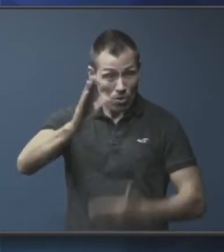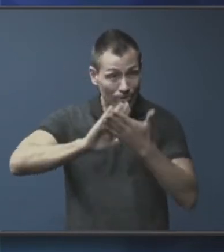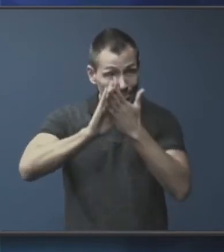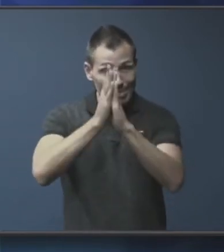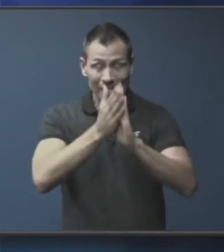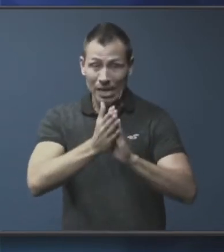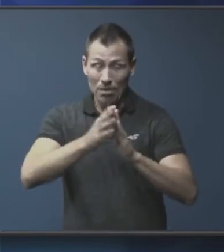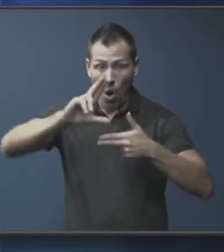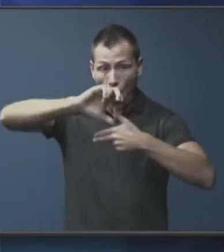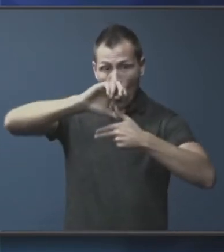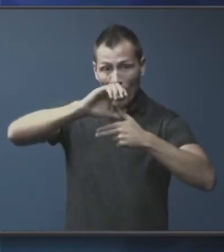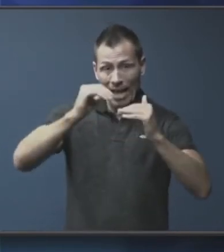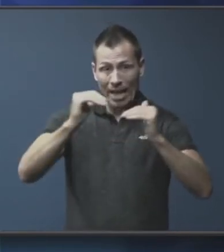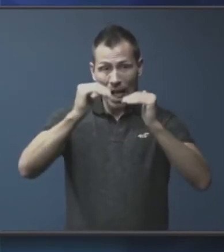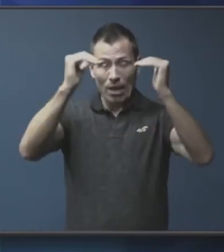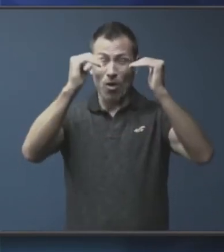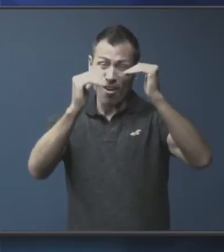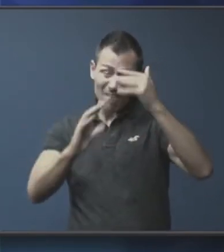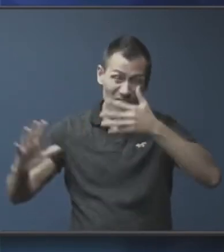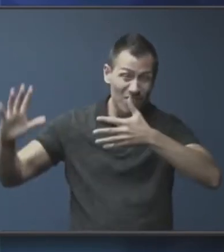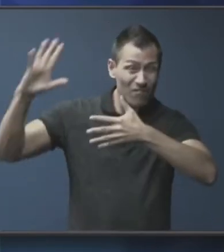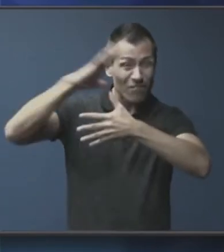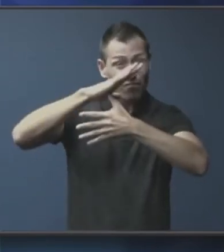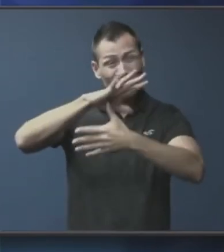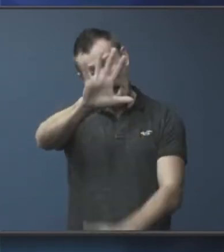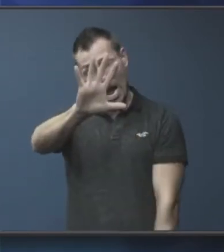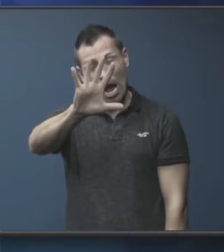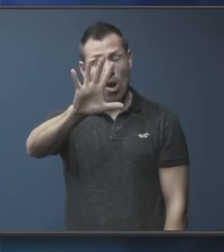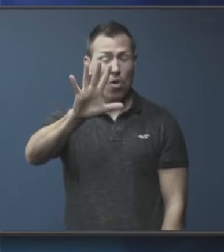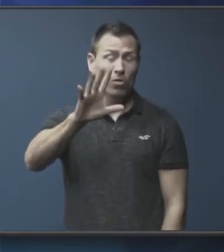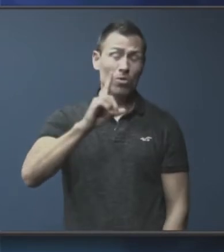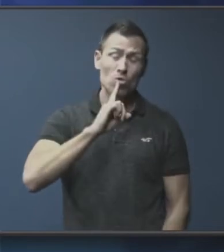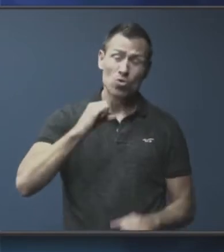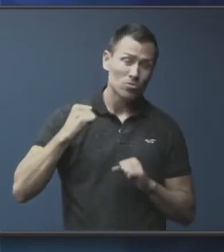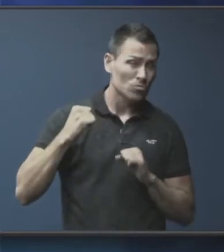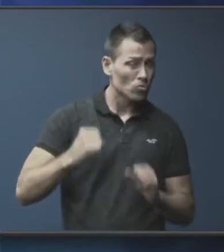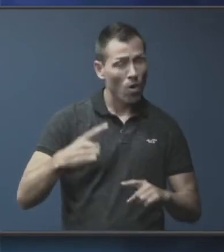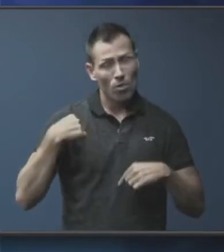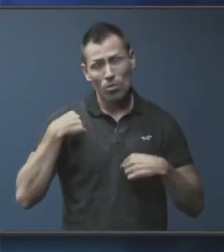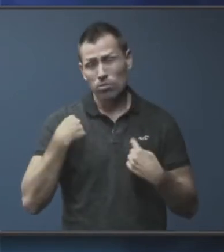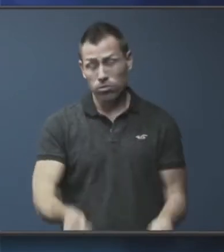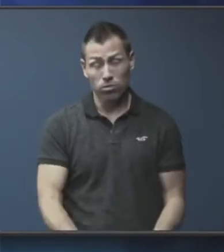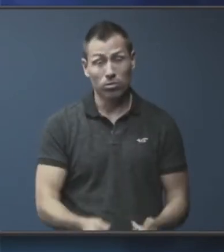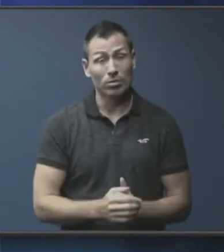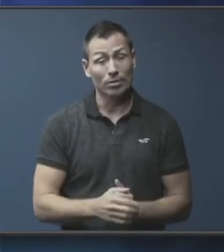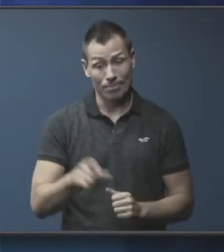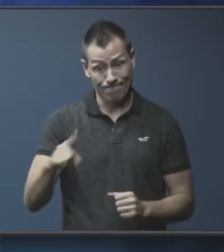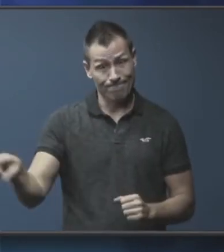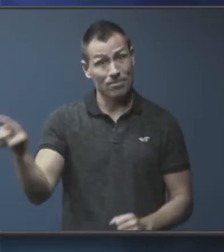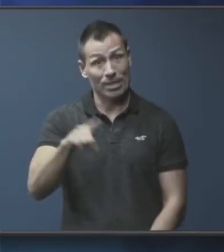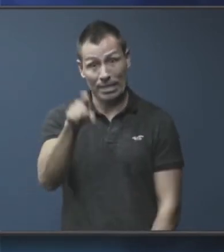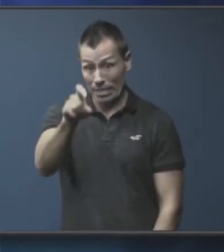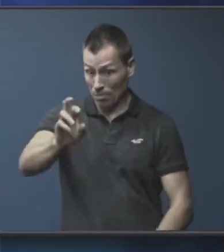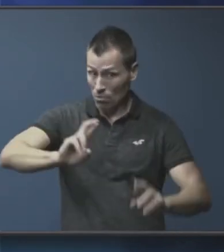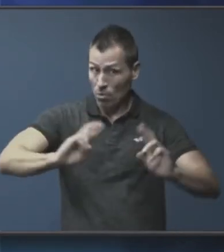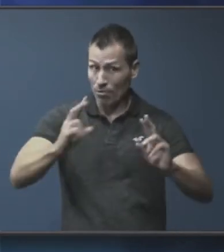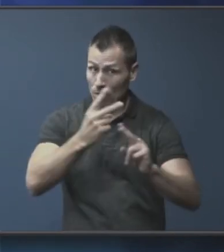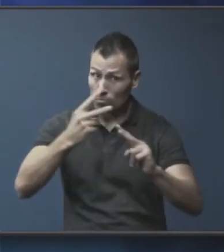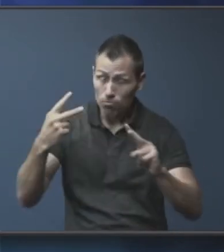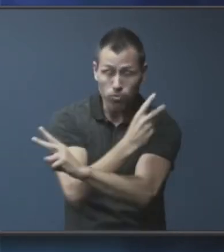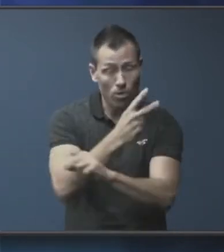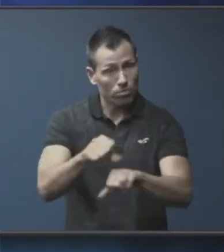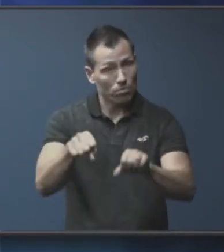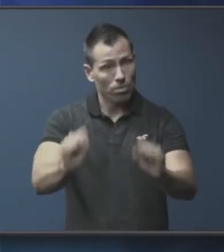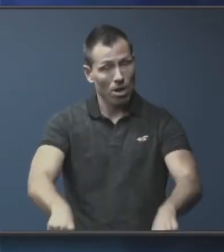in decades. So again, assume you will lose power. Assume the worst. Be prepared. Have as much food that does